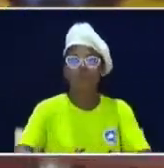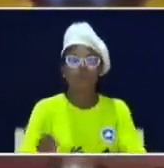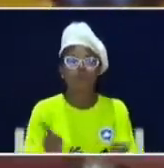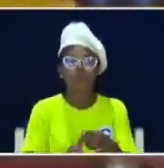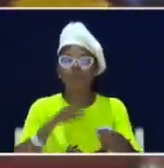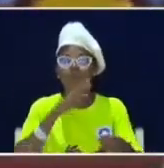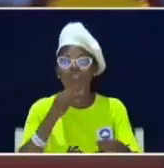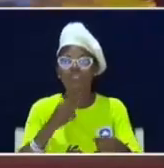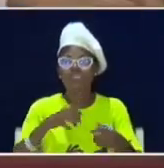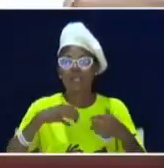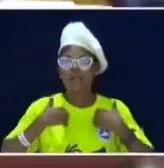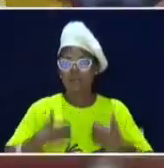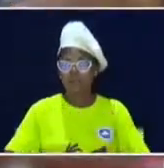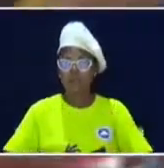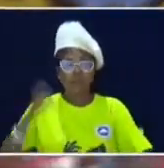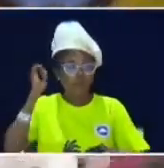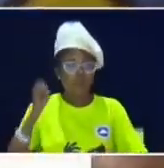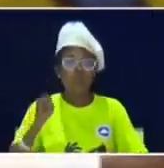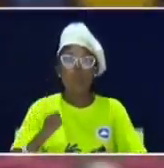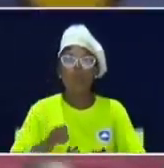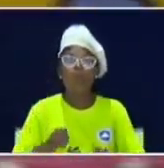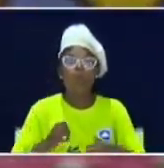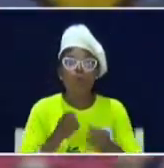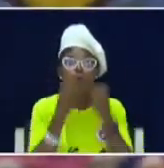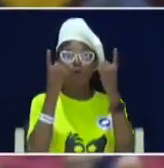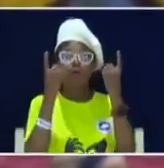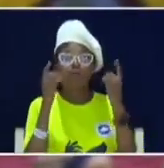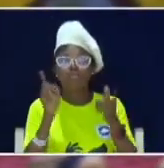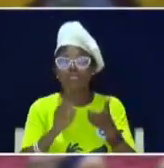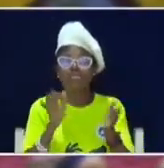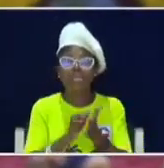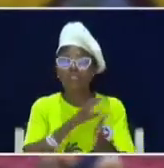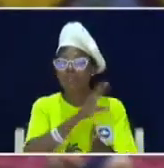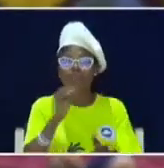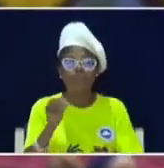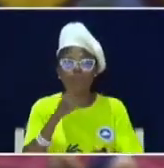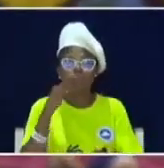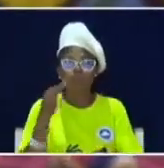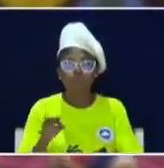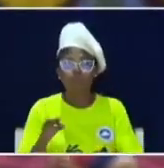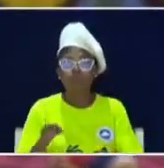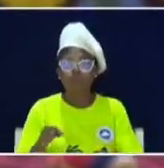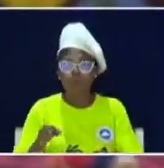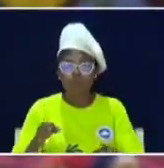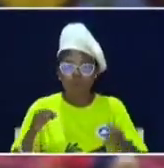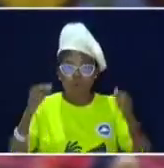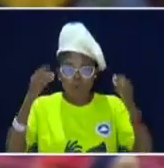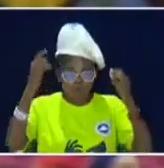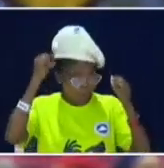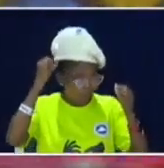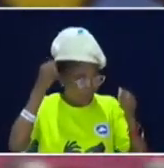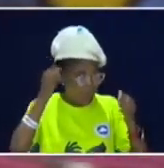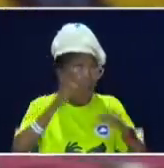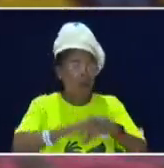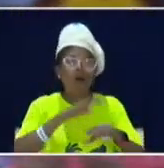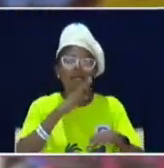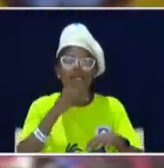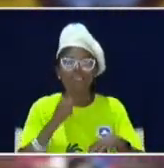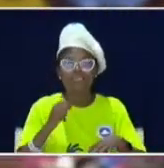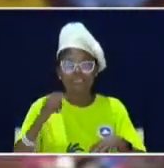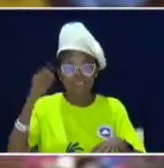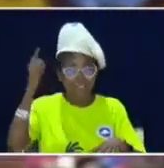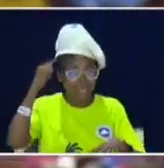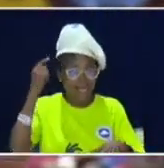Samson, who woke up to realize that there was no hair on his head. So this is how